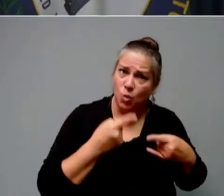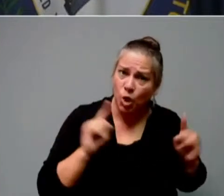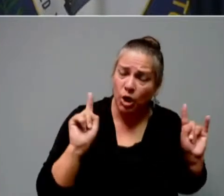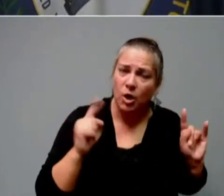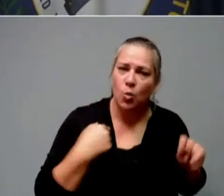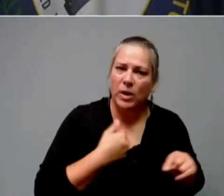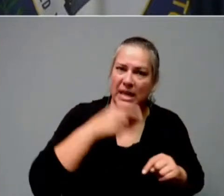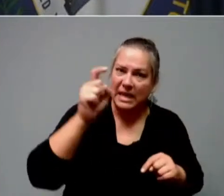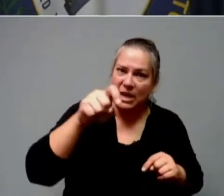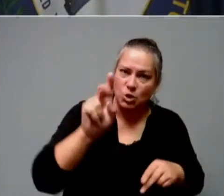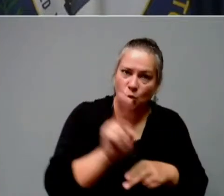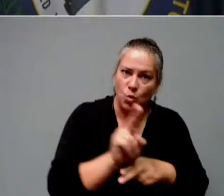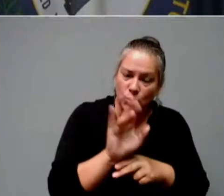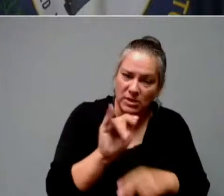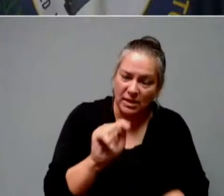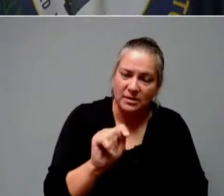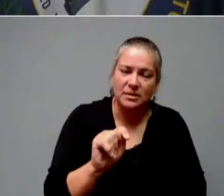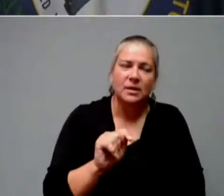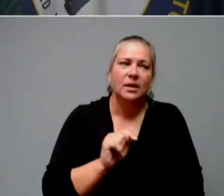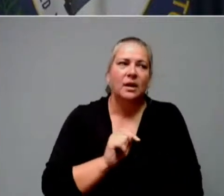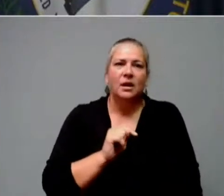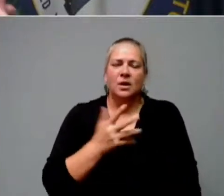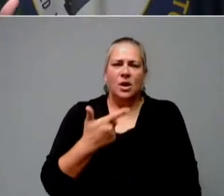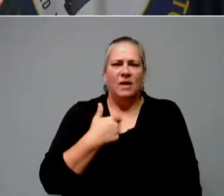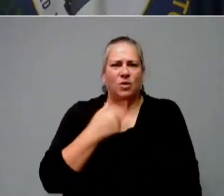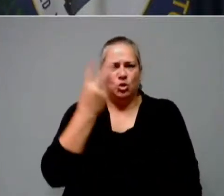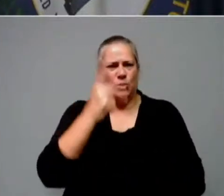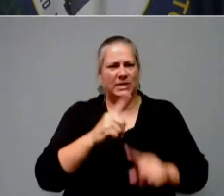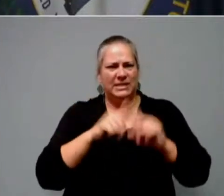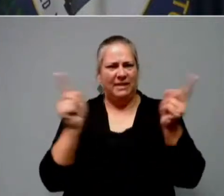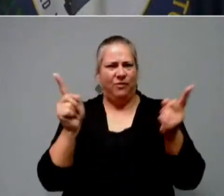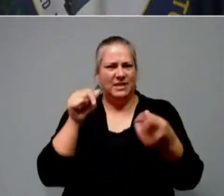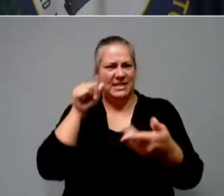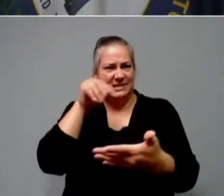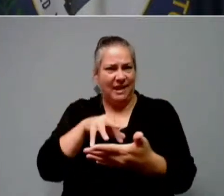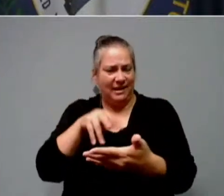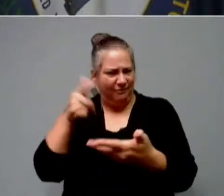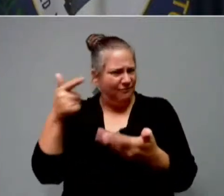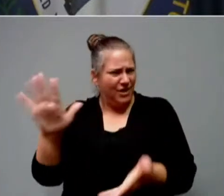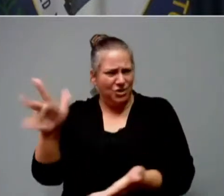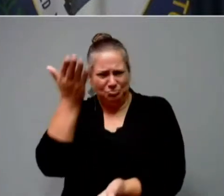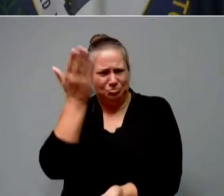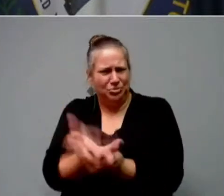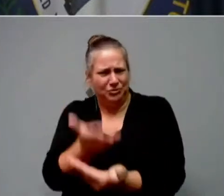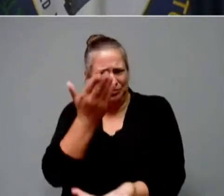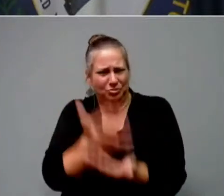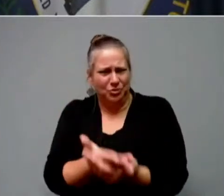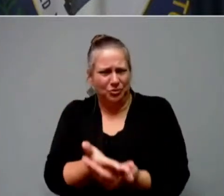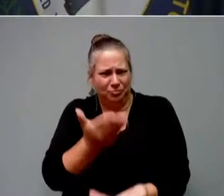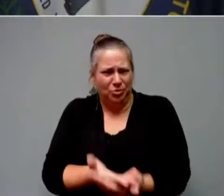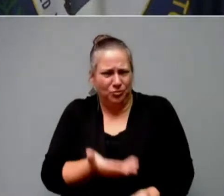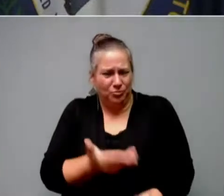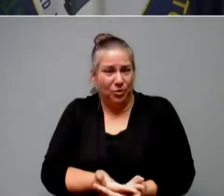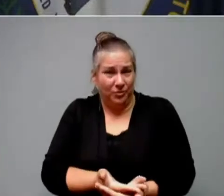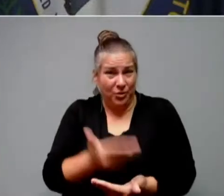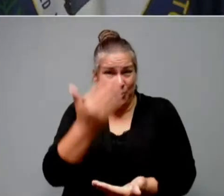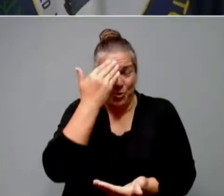them. But we have two different case studies, both of which have already proven it. Number one, it worked when we brought students